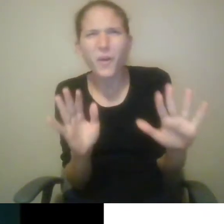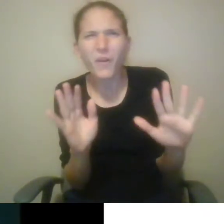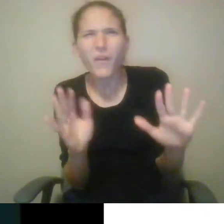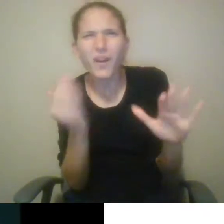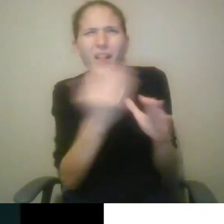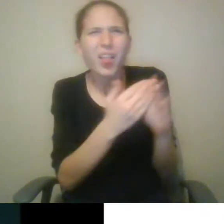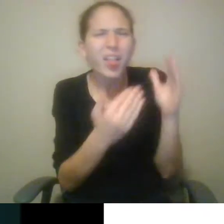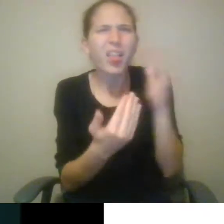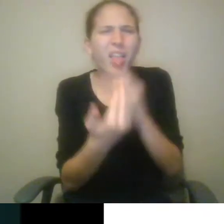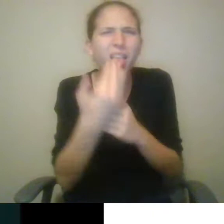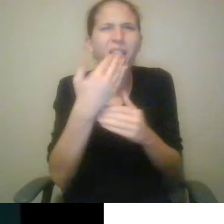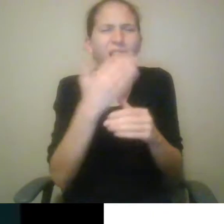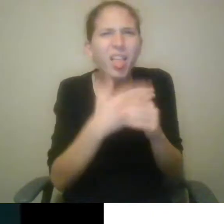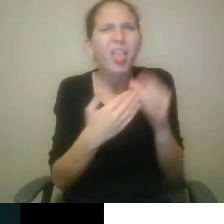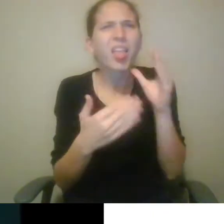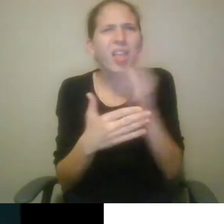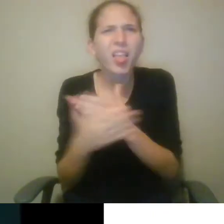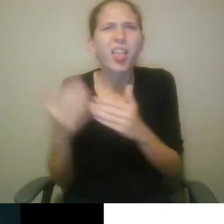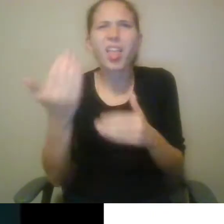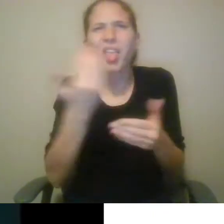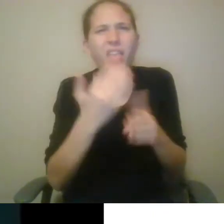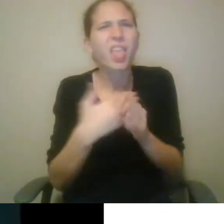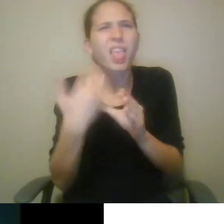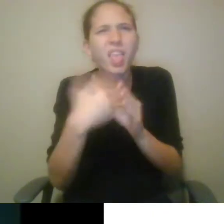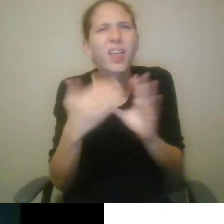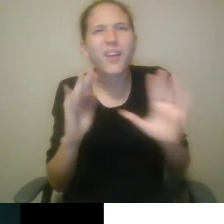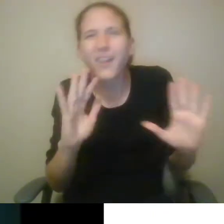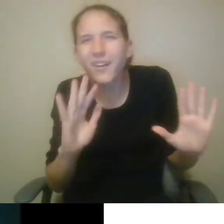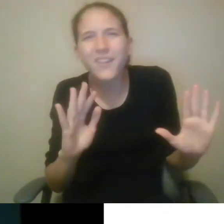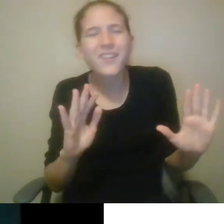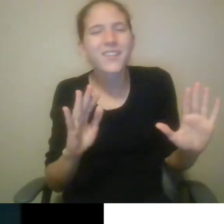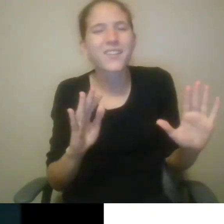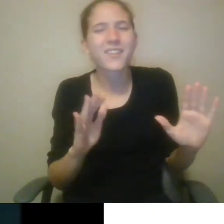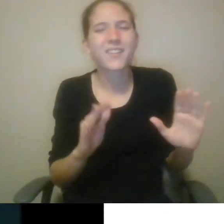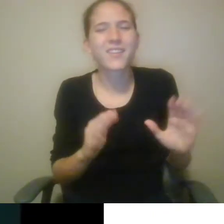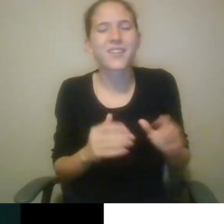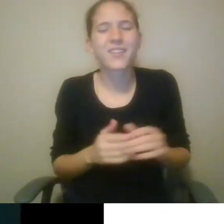Keep interrupting, you know? What am I going to do? Alright, here we go.